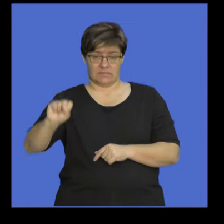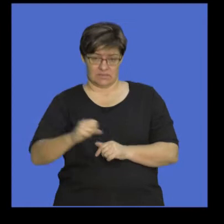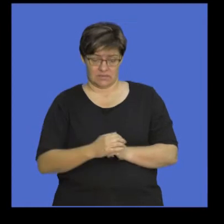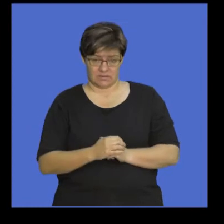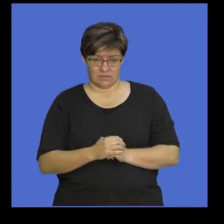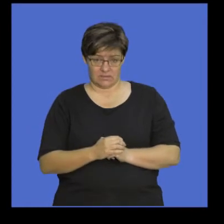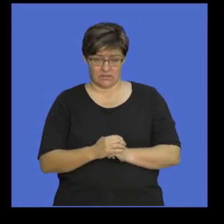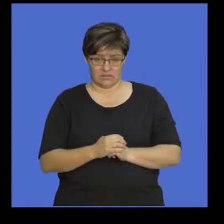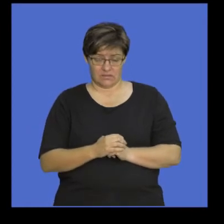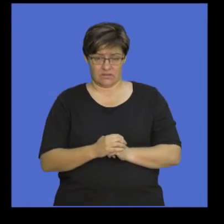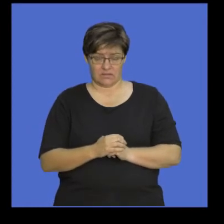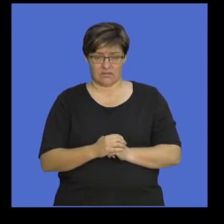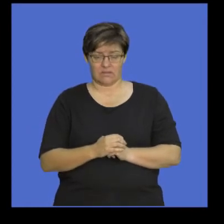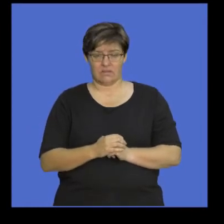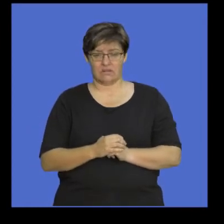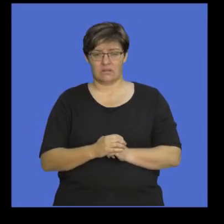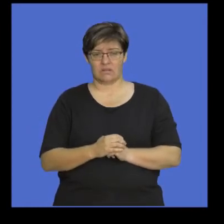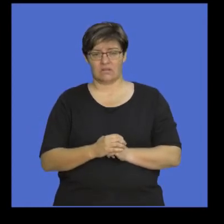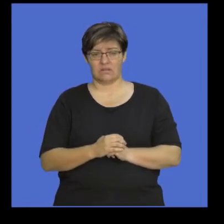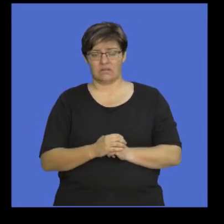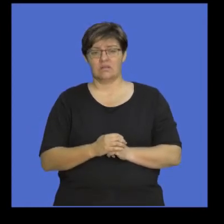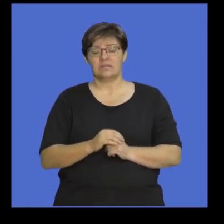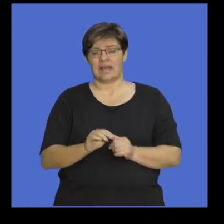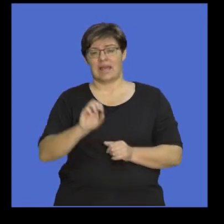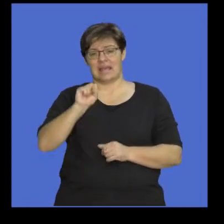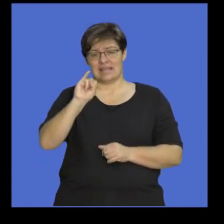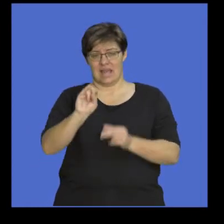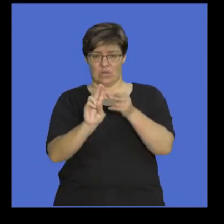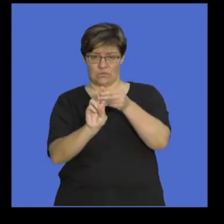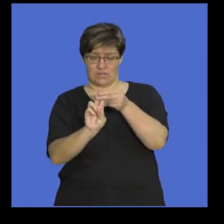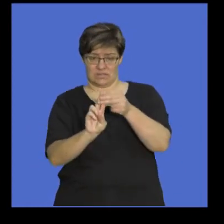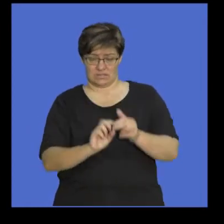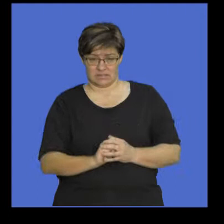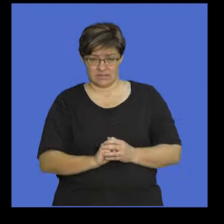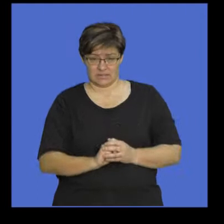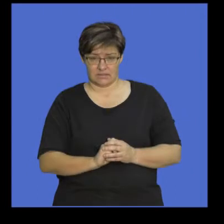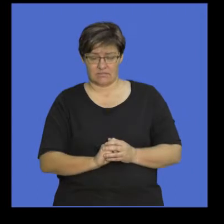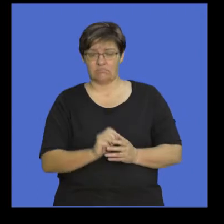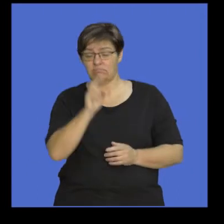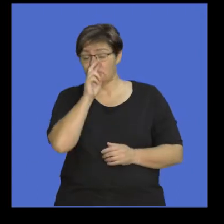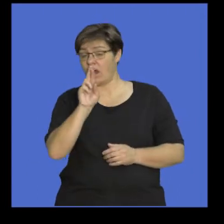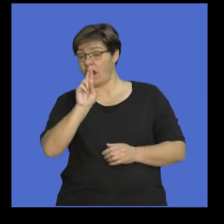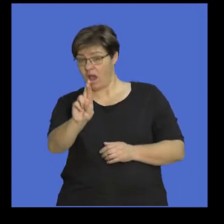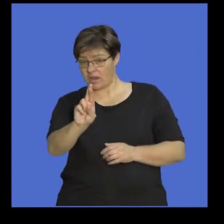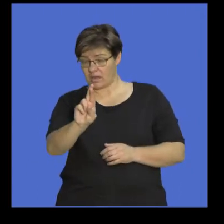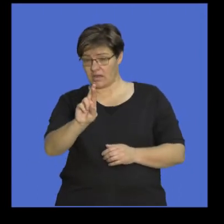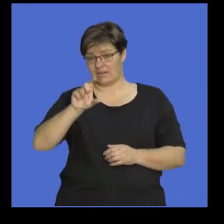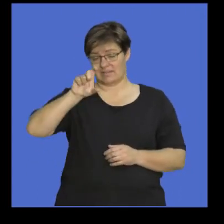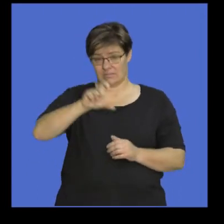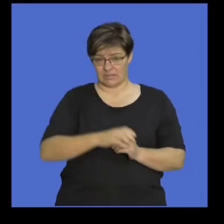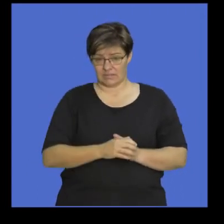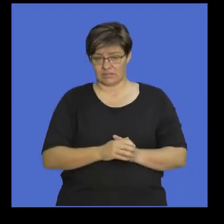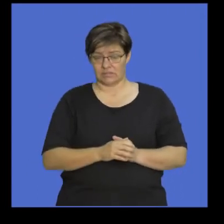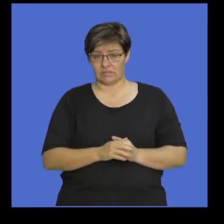the ohms, the ohm, actually, it's actually the SI unit. So we've also looked at R as the